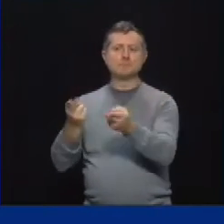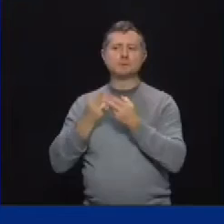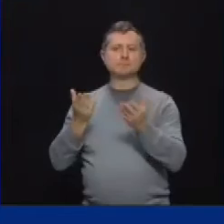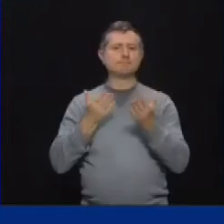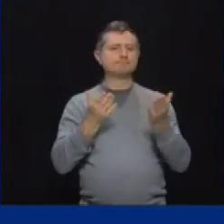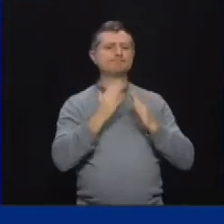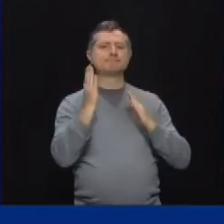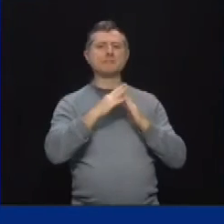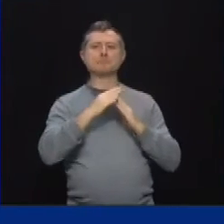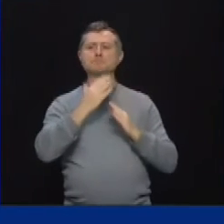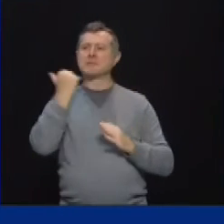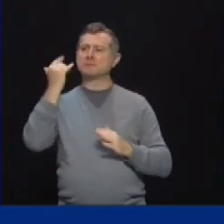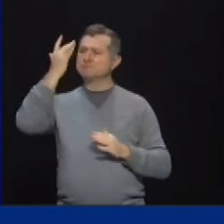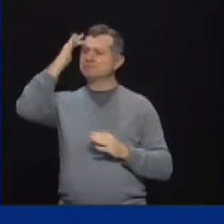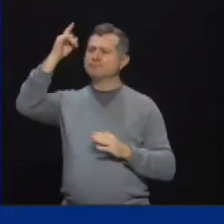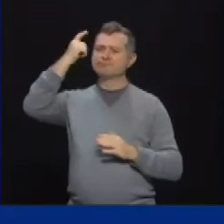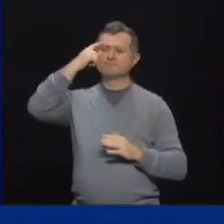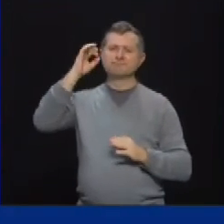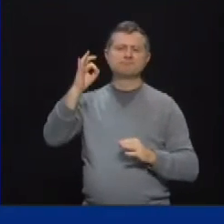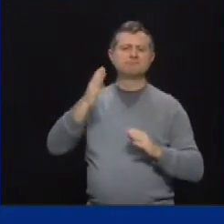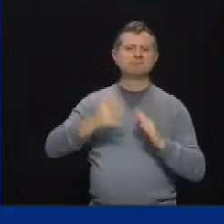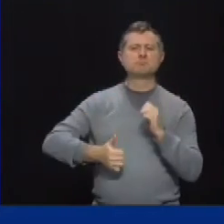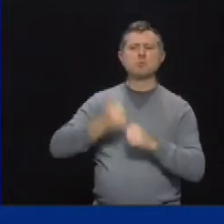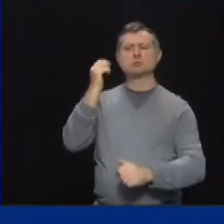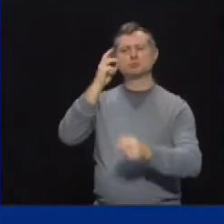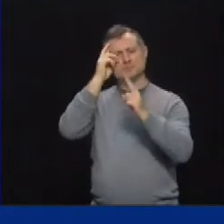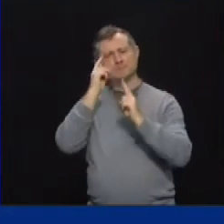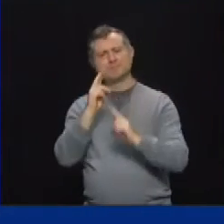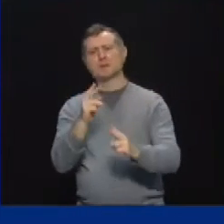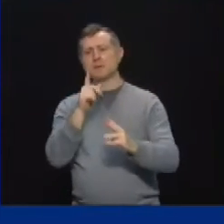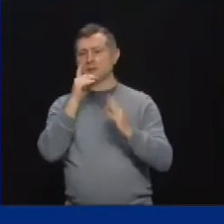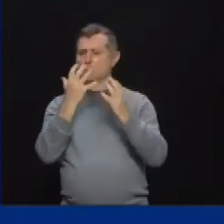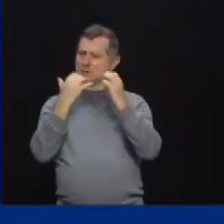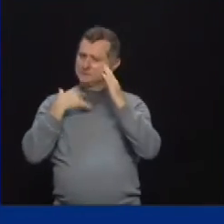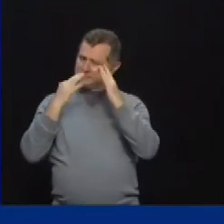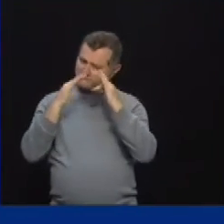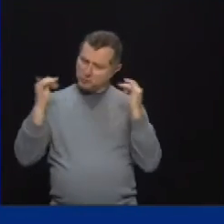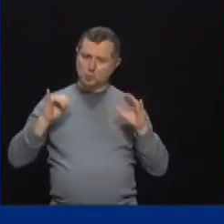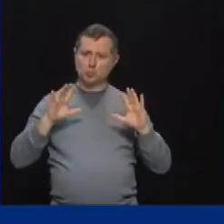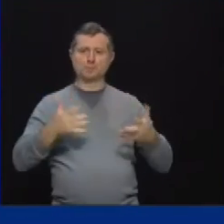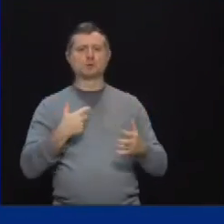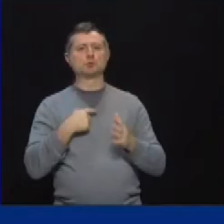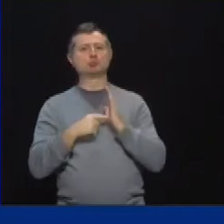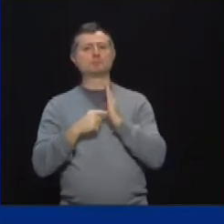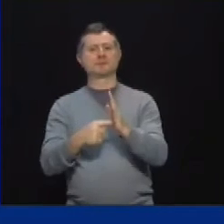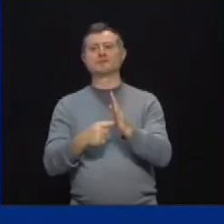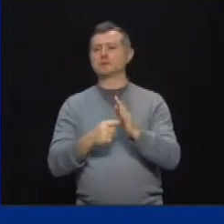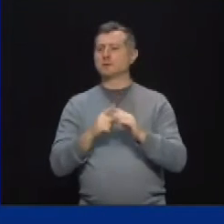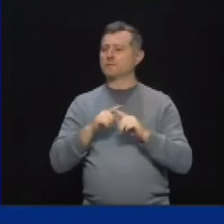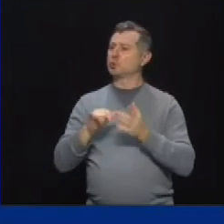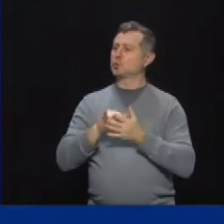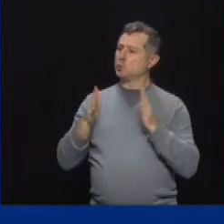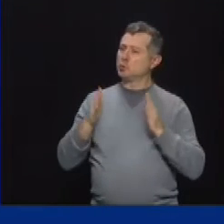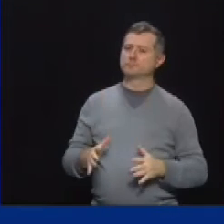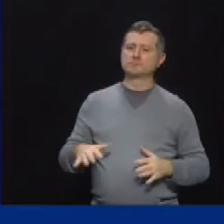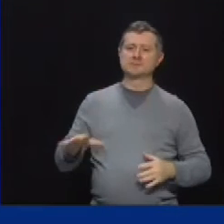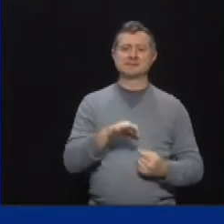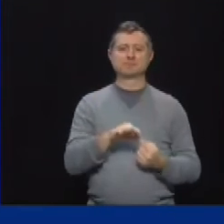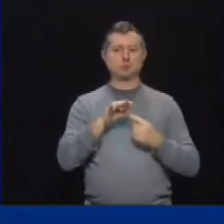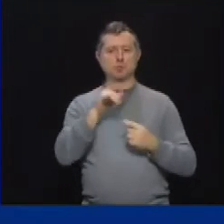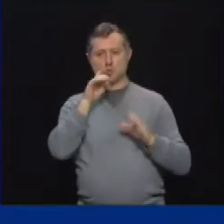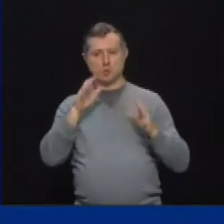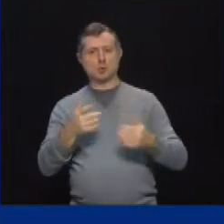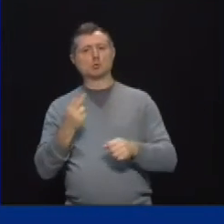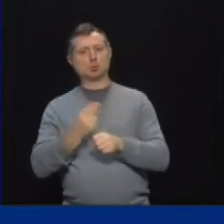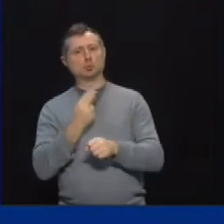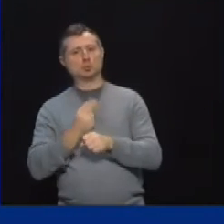these fields, and I want a diverse group of individuals to represent all New Yorkers, especially people who are the ones who are the consumers